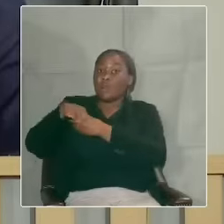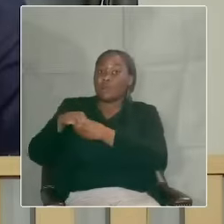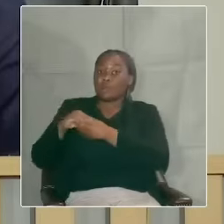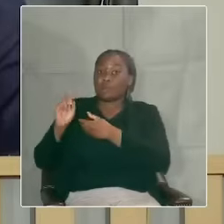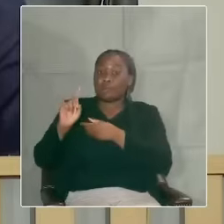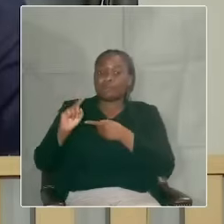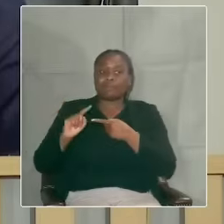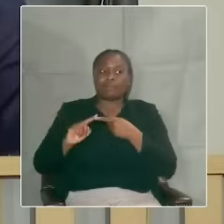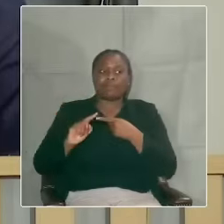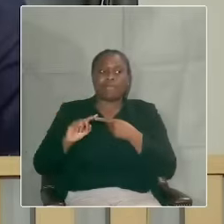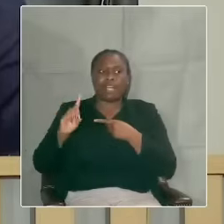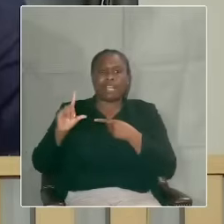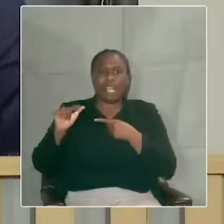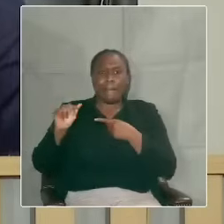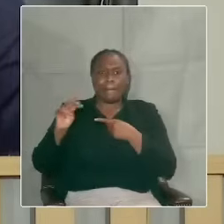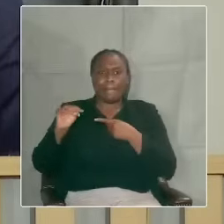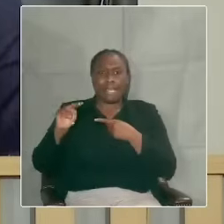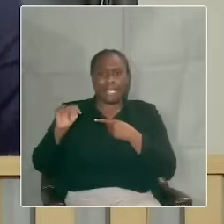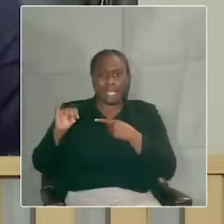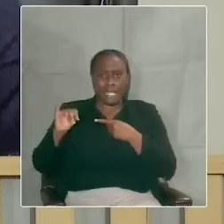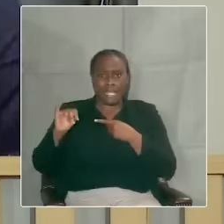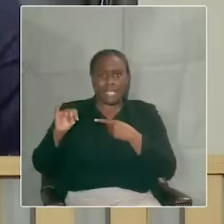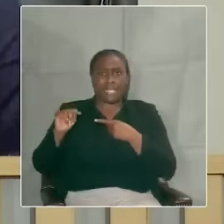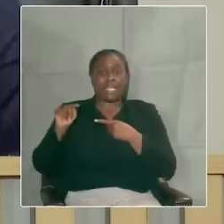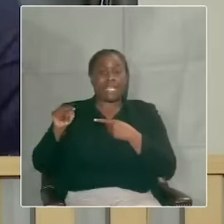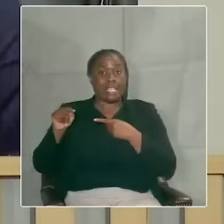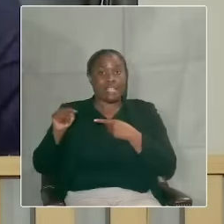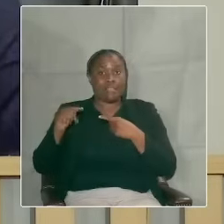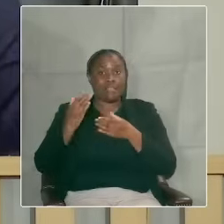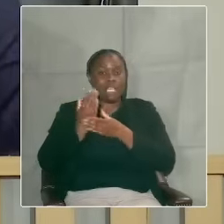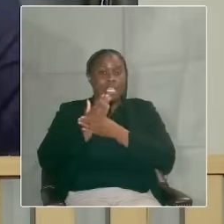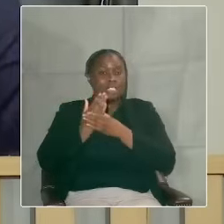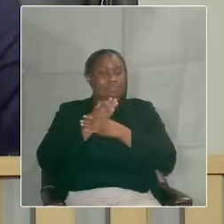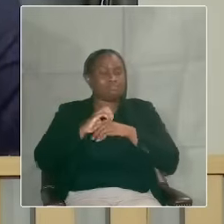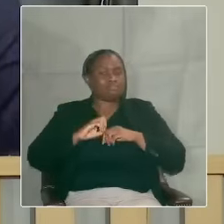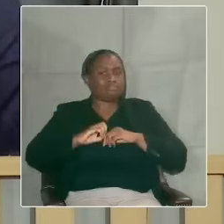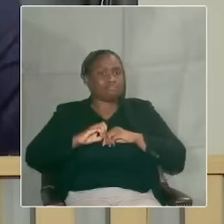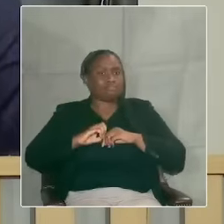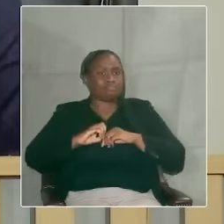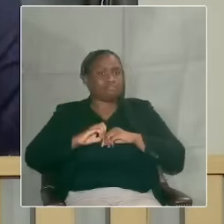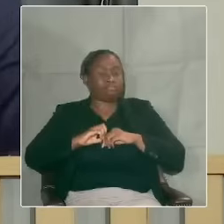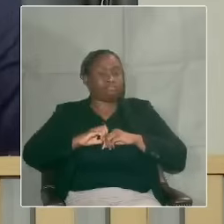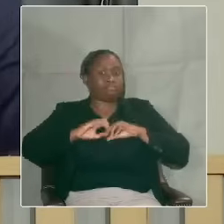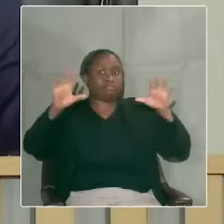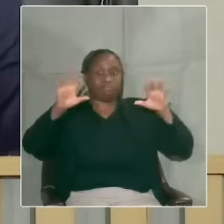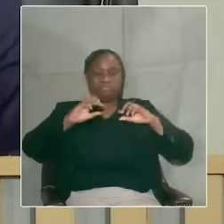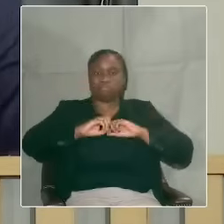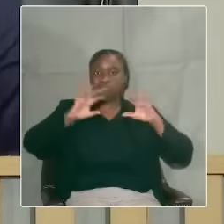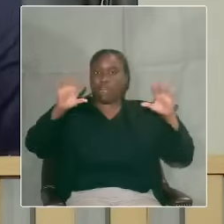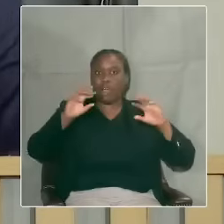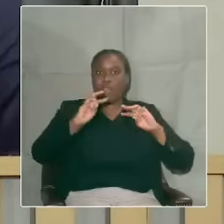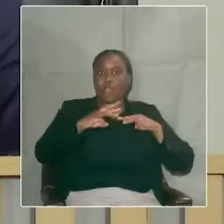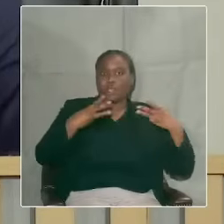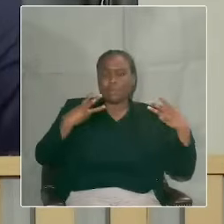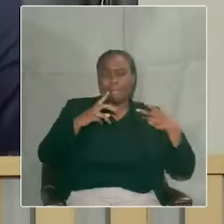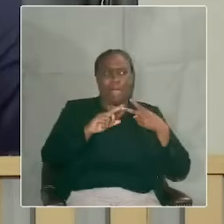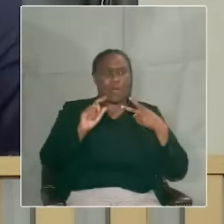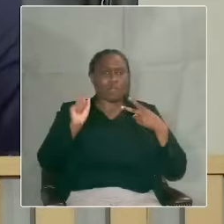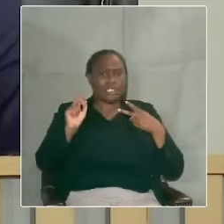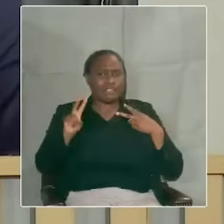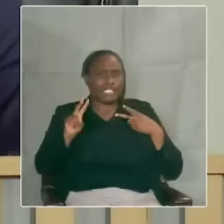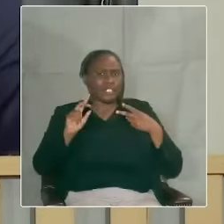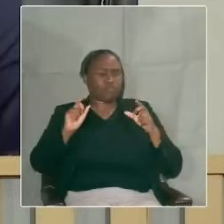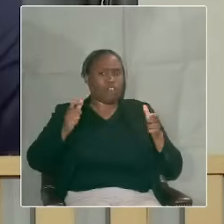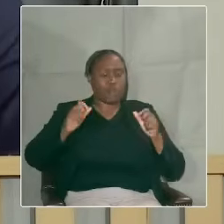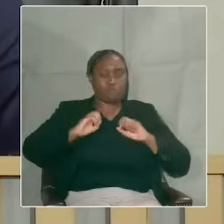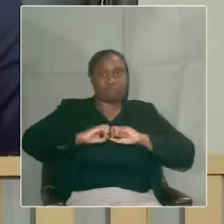Sergeant Dlamini, whose case is all of a sudden making headlines. All arrests